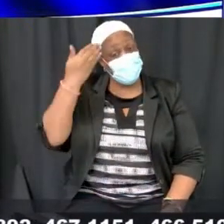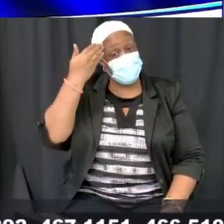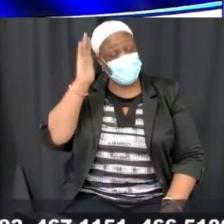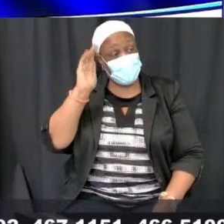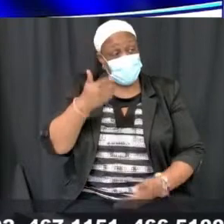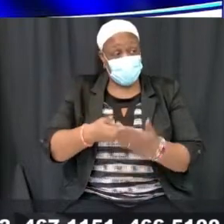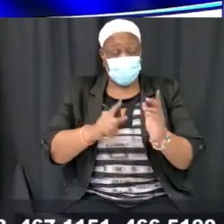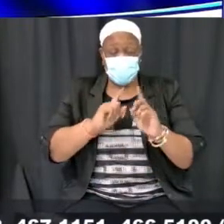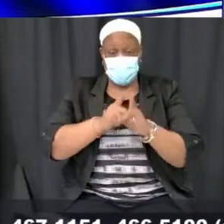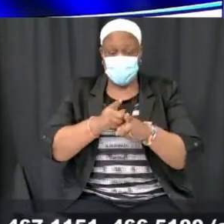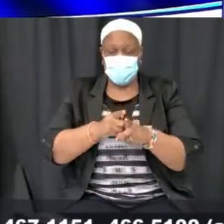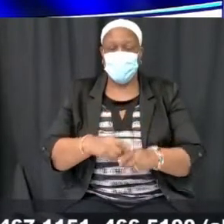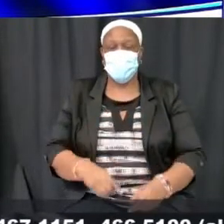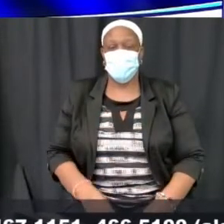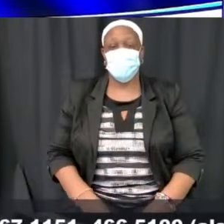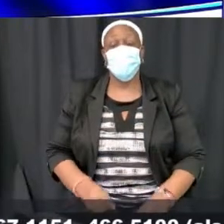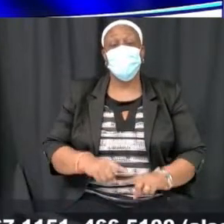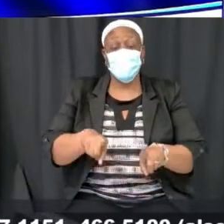this